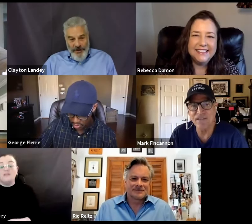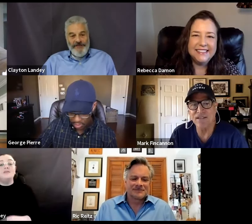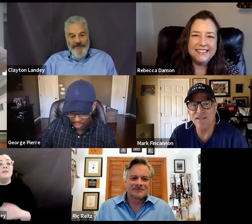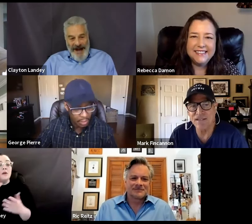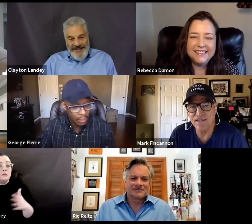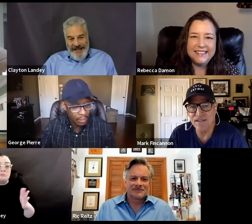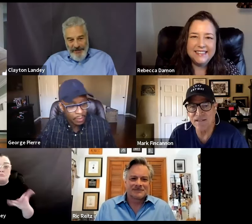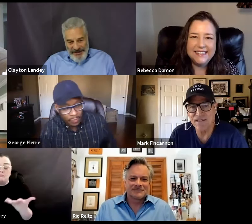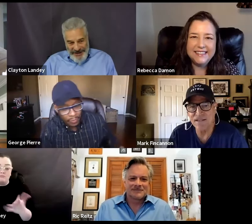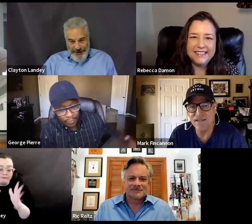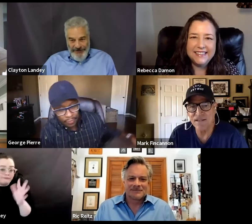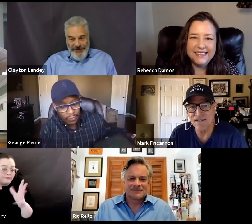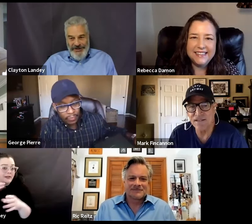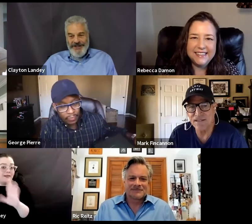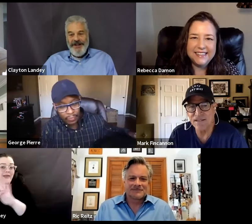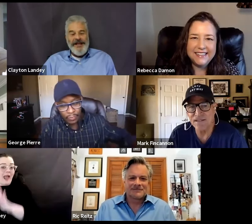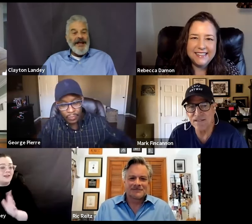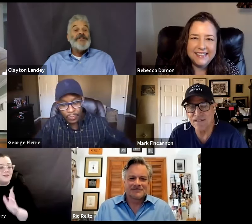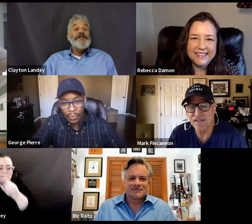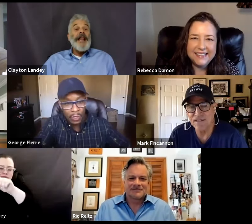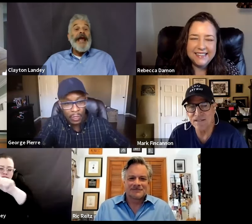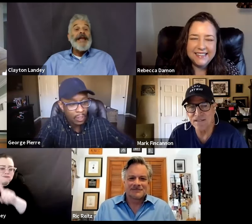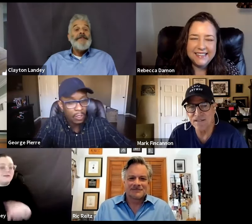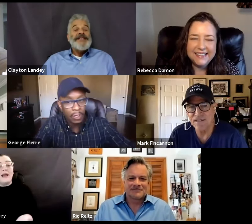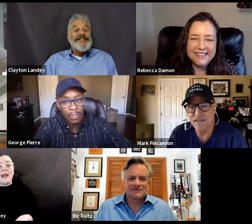TV One, Fox, NBC